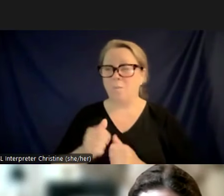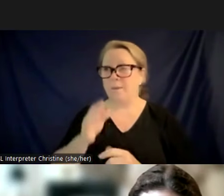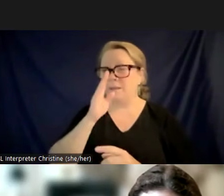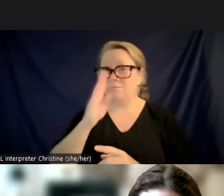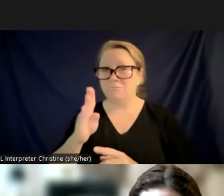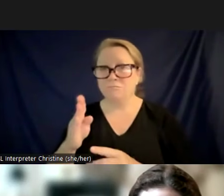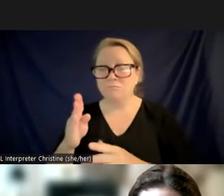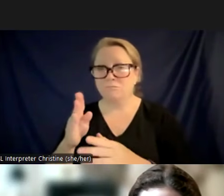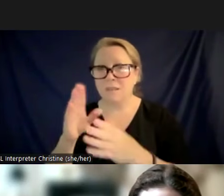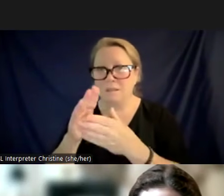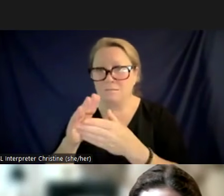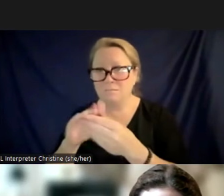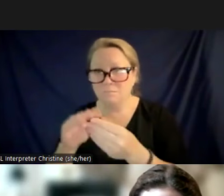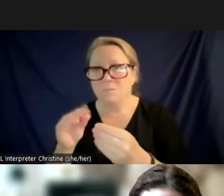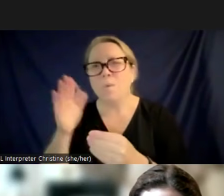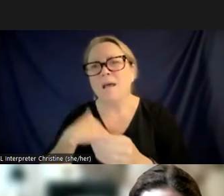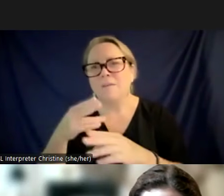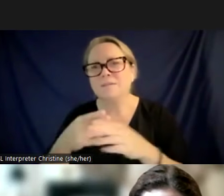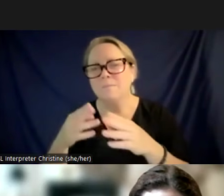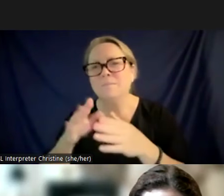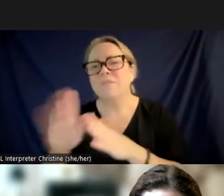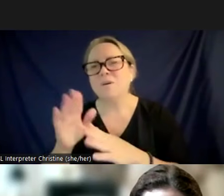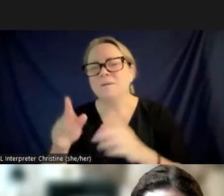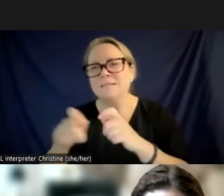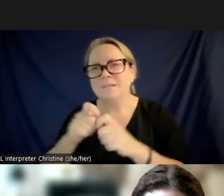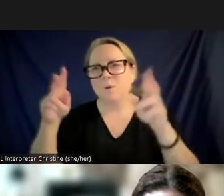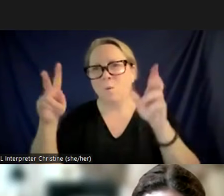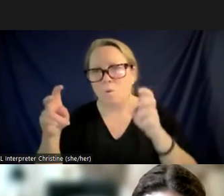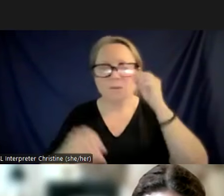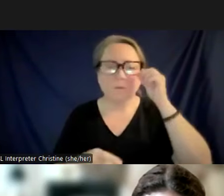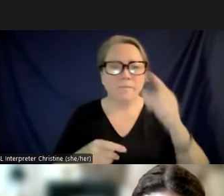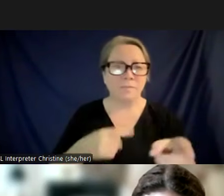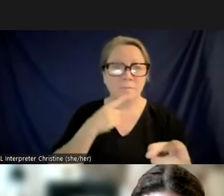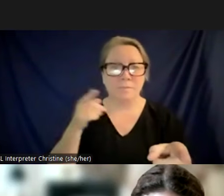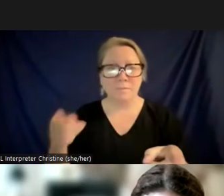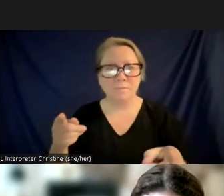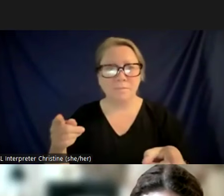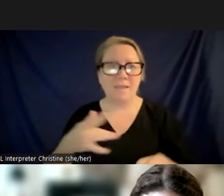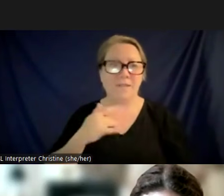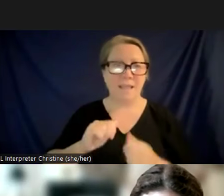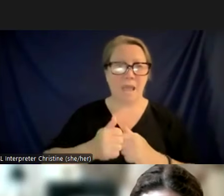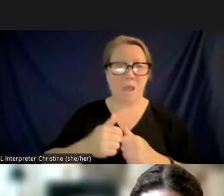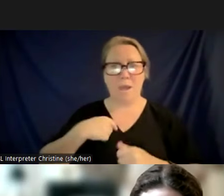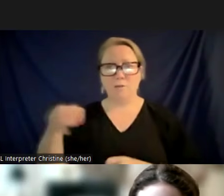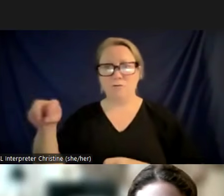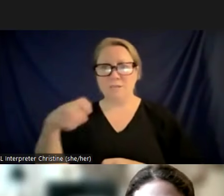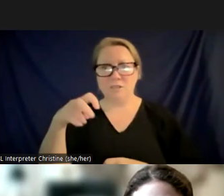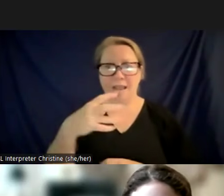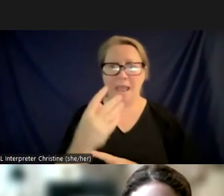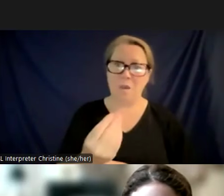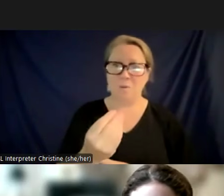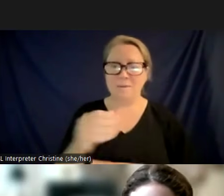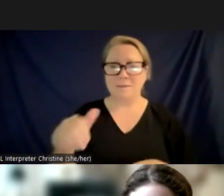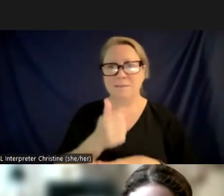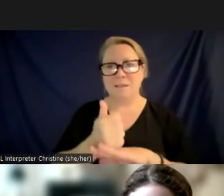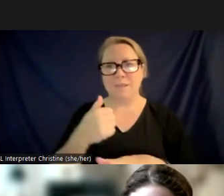foster care, we'll have some quotes on the side. And the first one reads, I feel like the way I transitioned out kind of set me up